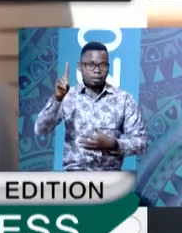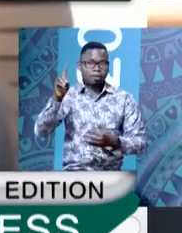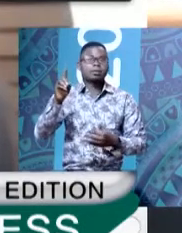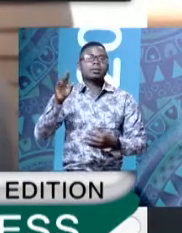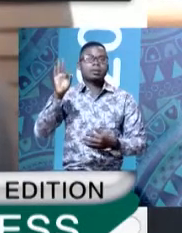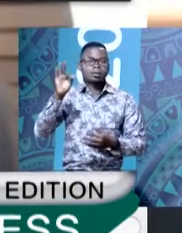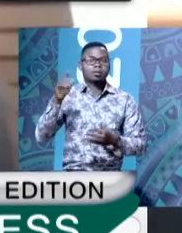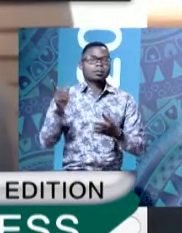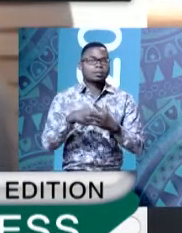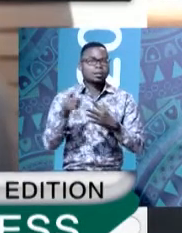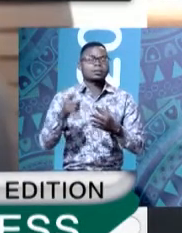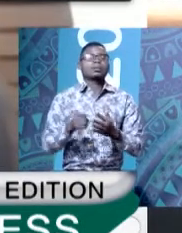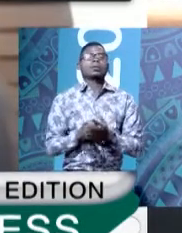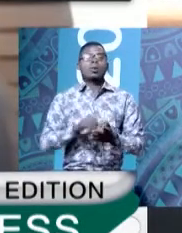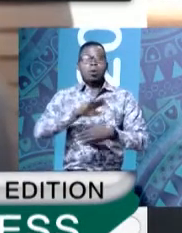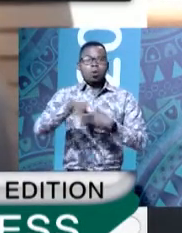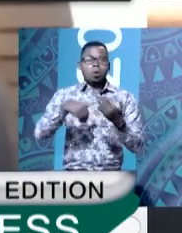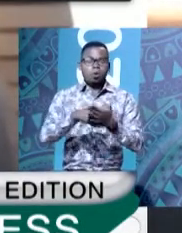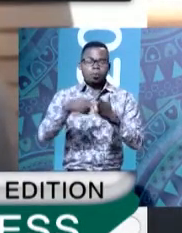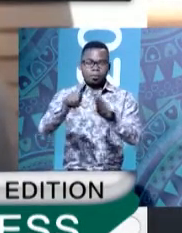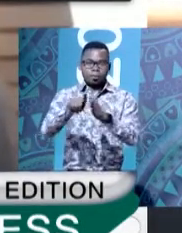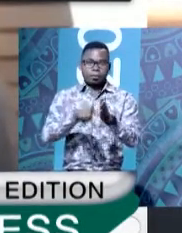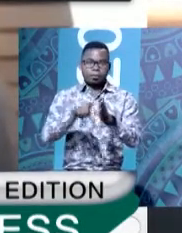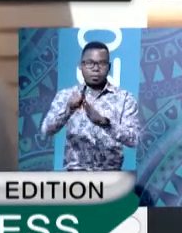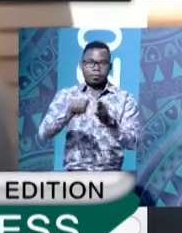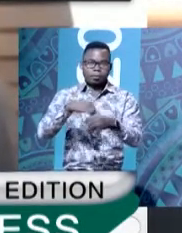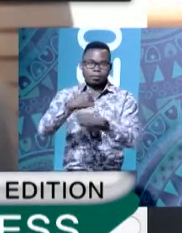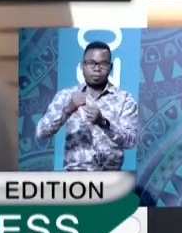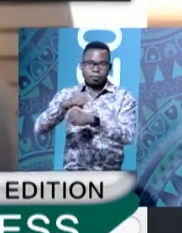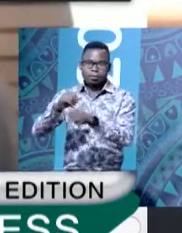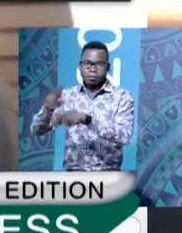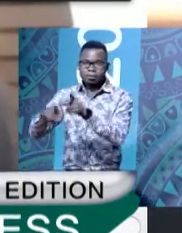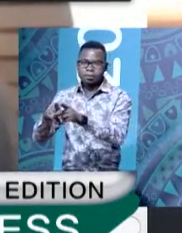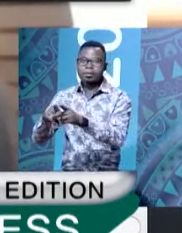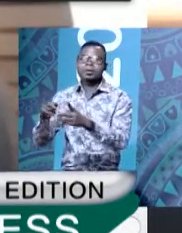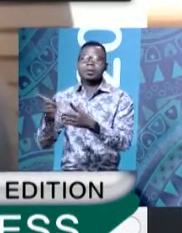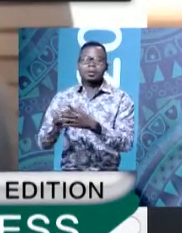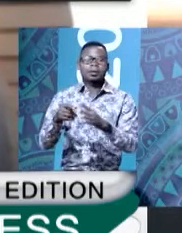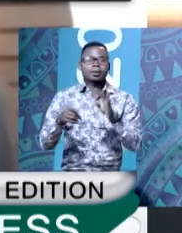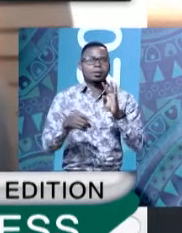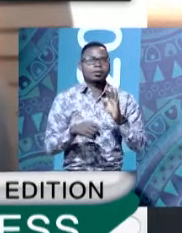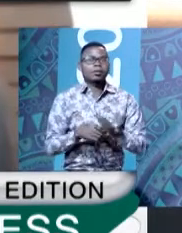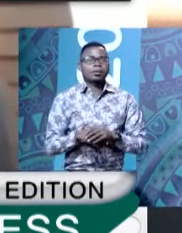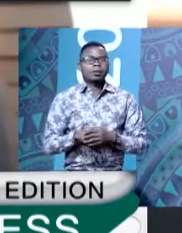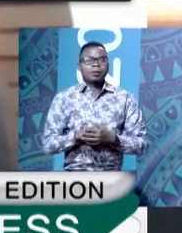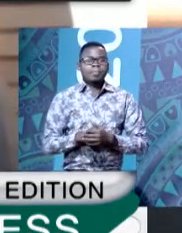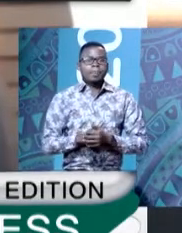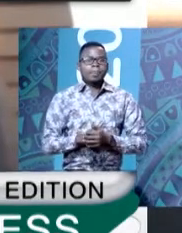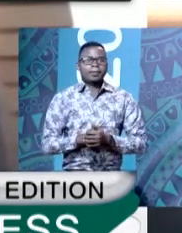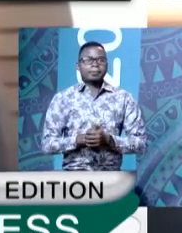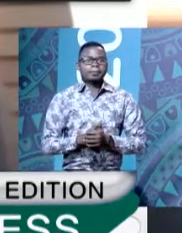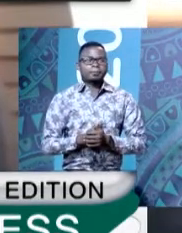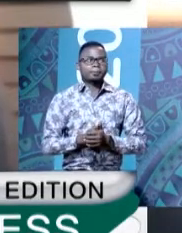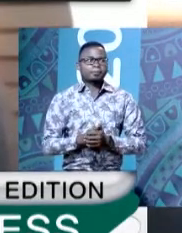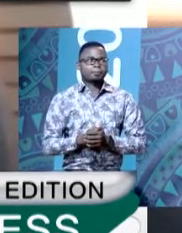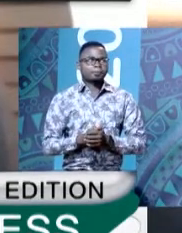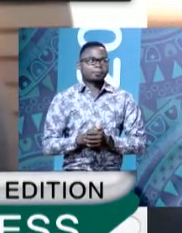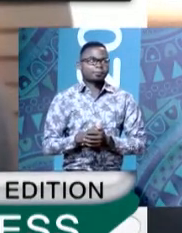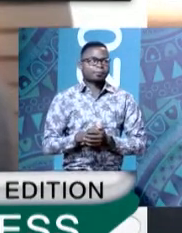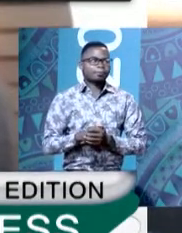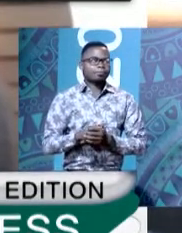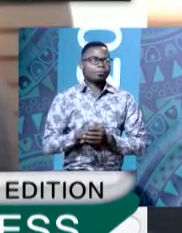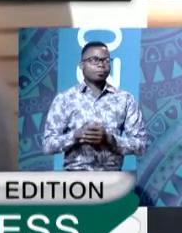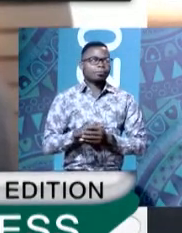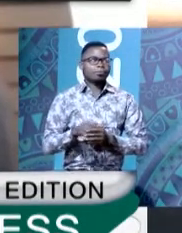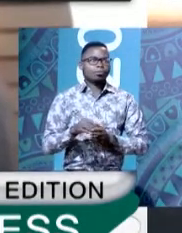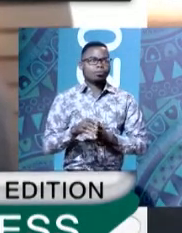control measures to really fight this pandemic. As a result, we closed